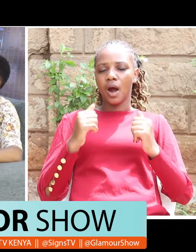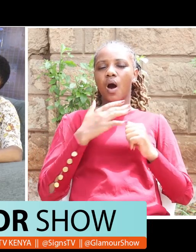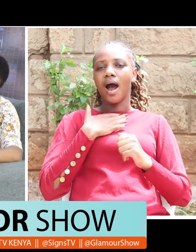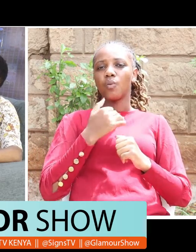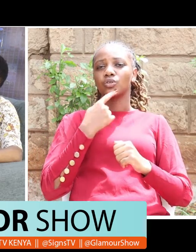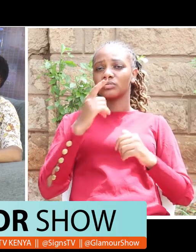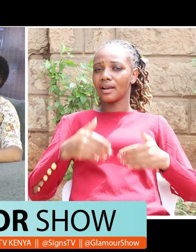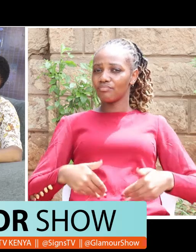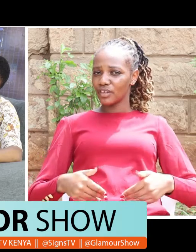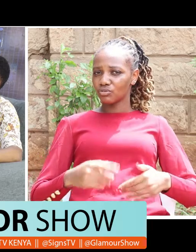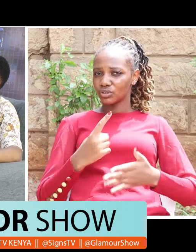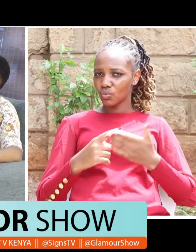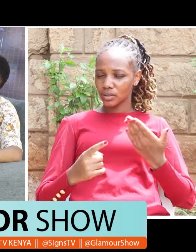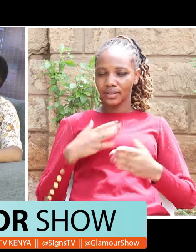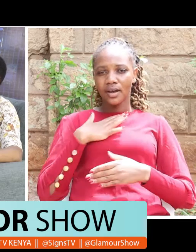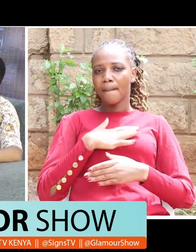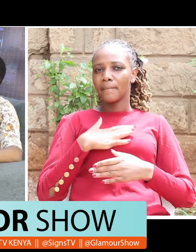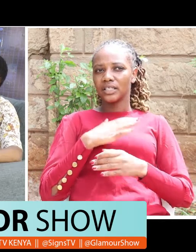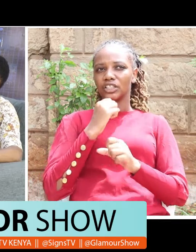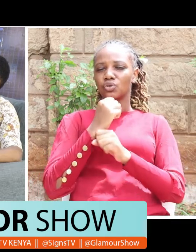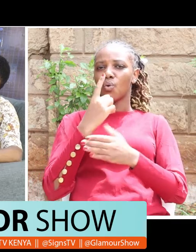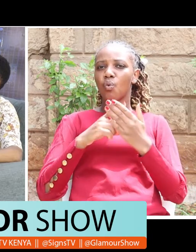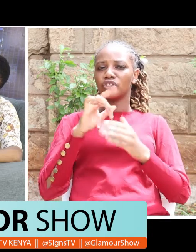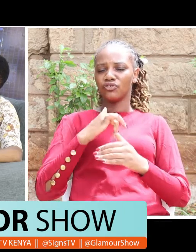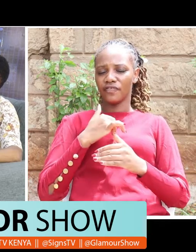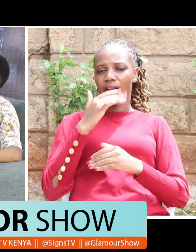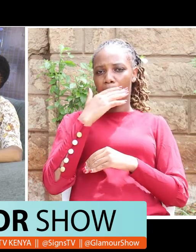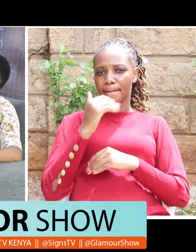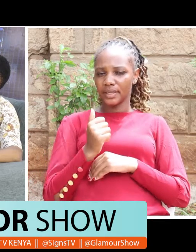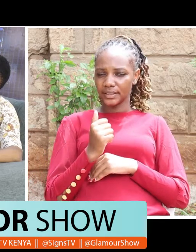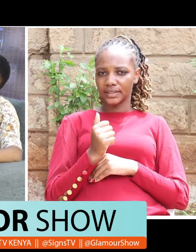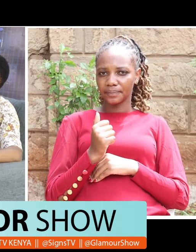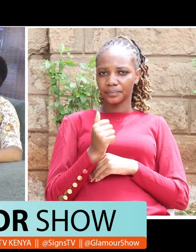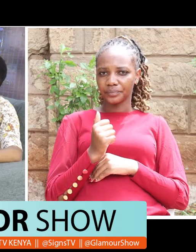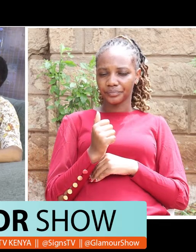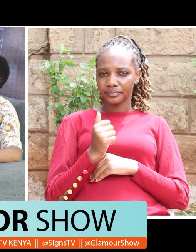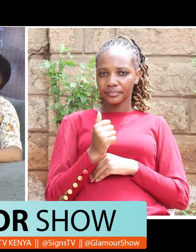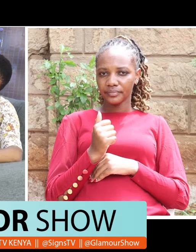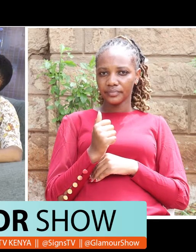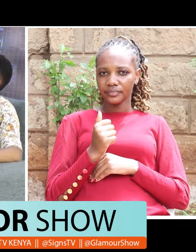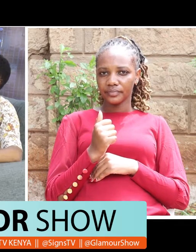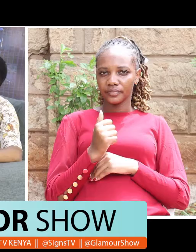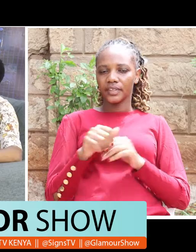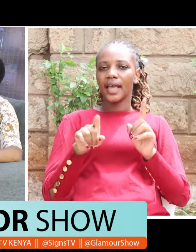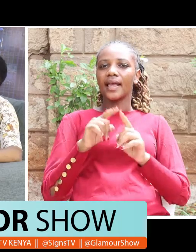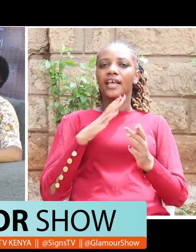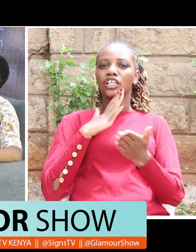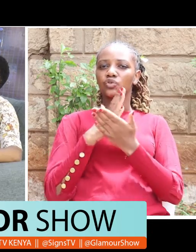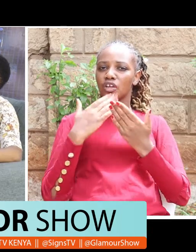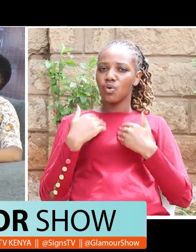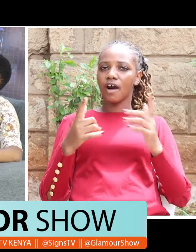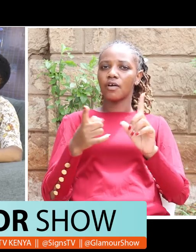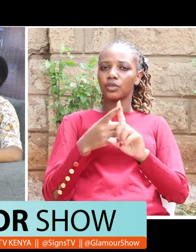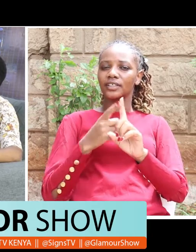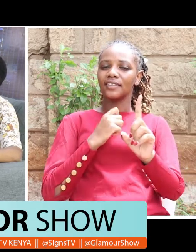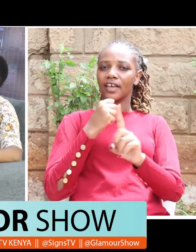youth, I'll tell them, do what you feel is good in this world and will make a positive impact